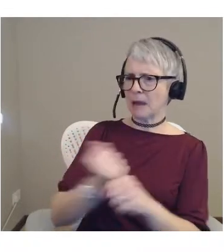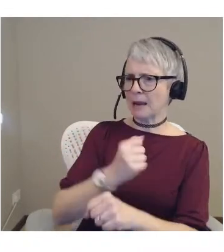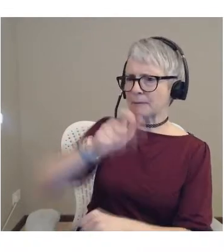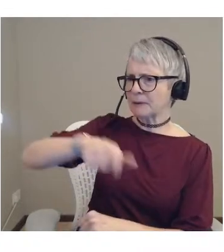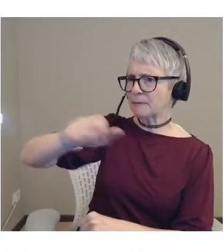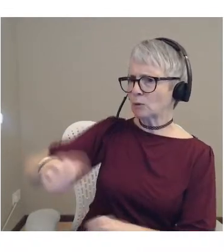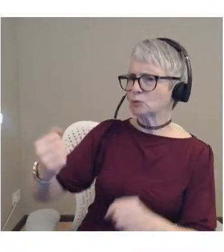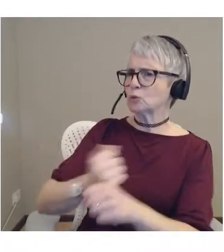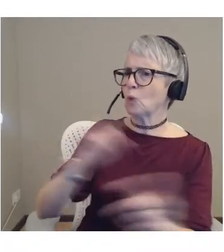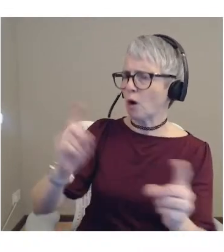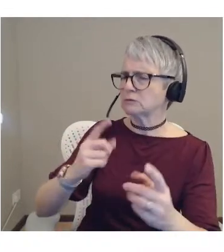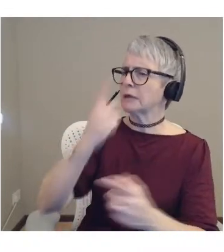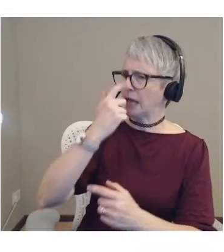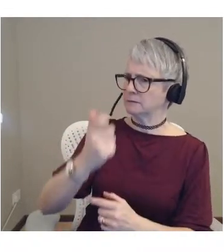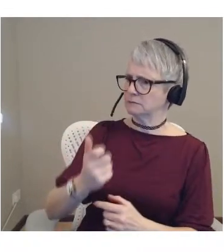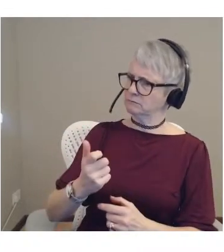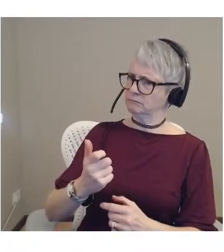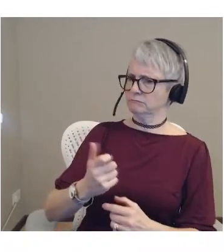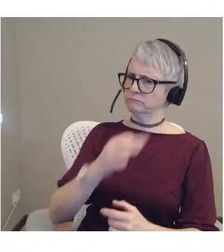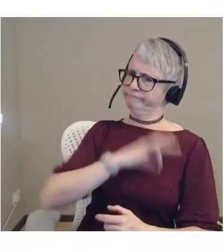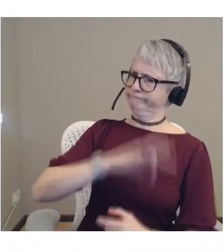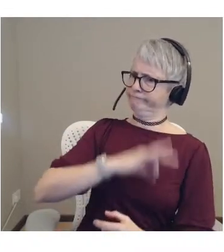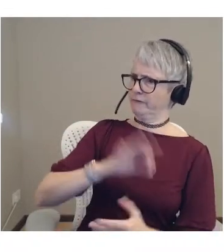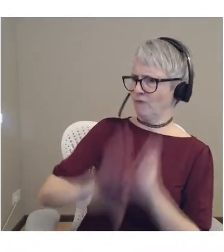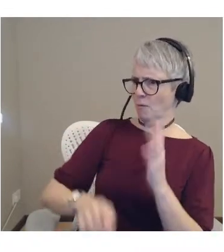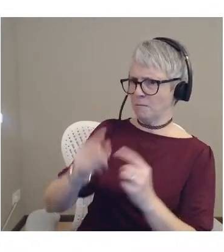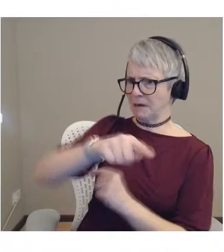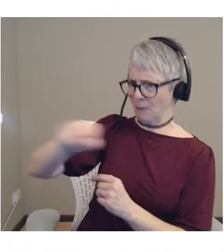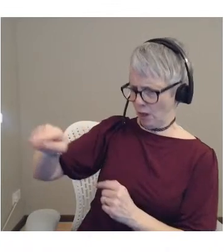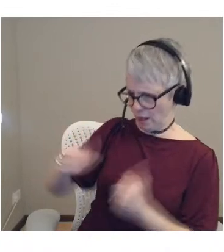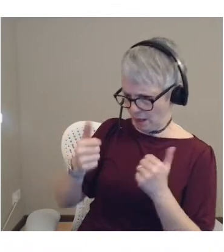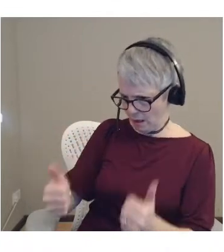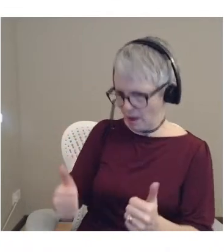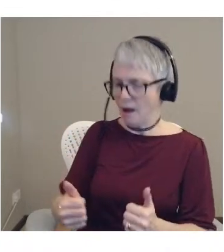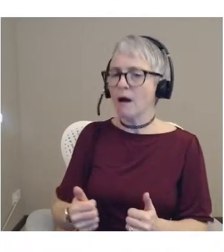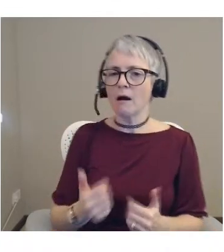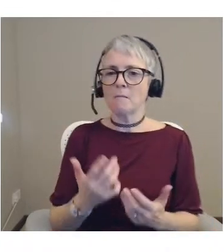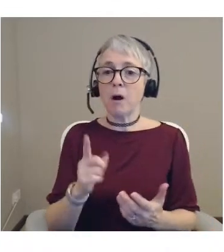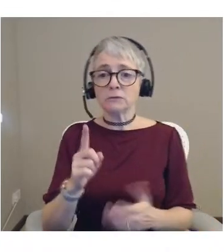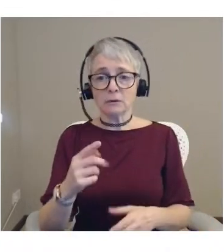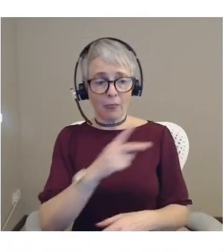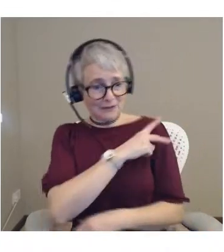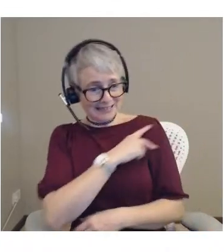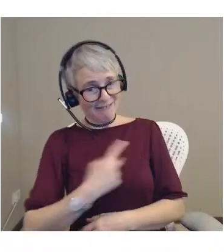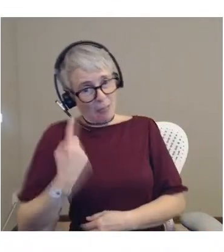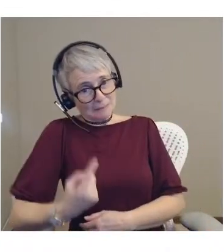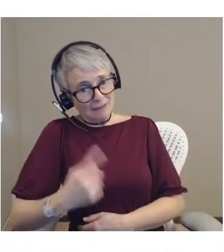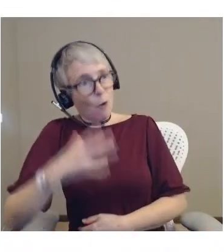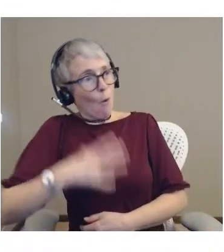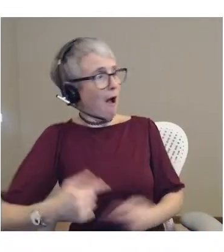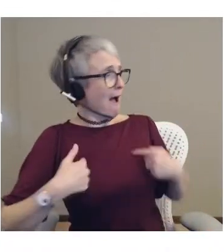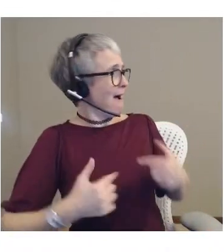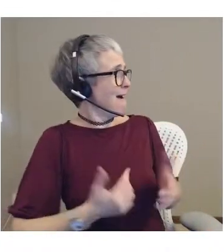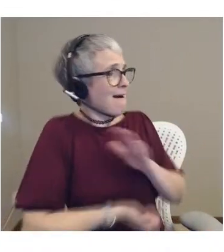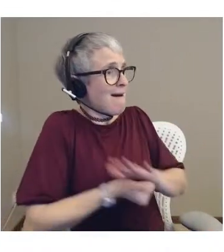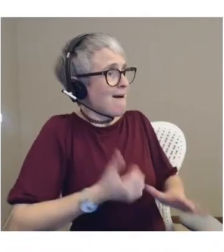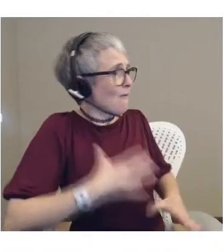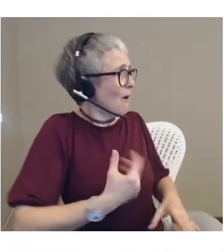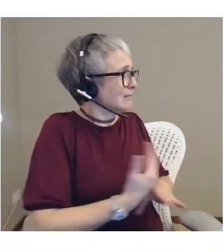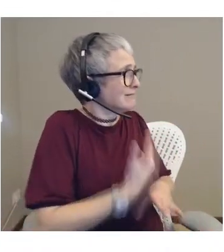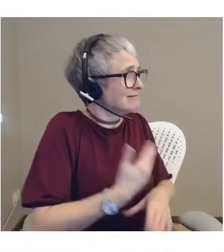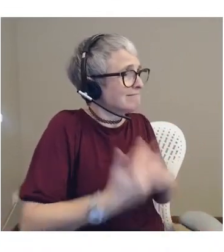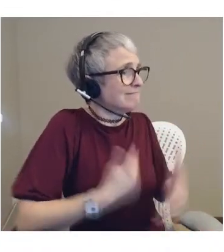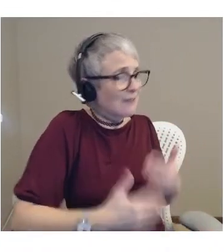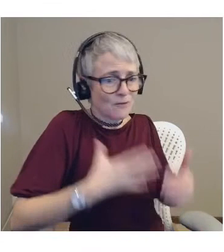but equally your employer wants you to be productive, and I think that's the common ground. One area that, certainly we engage in is disability confident, which